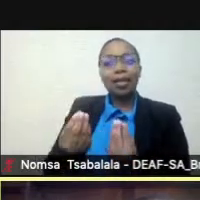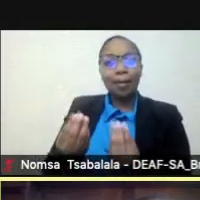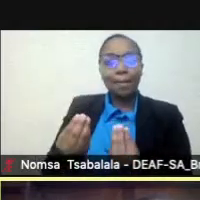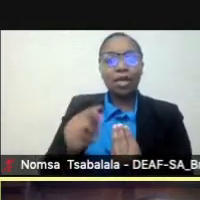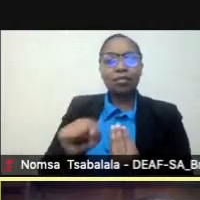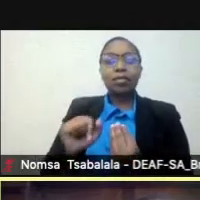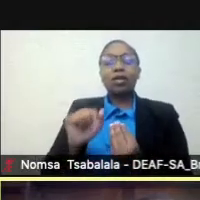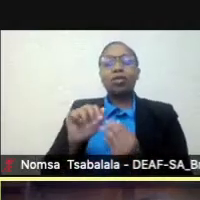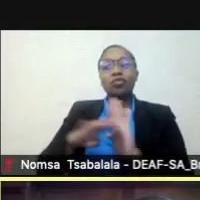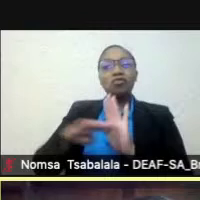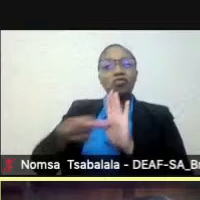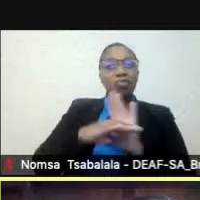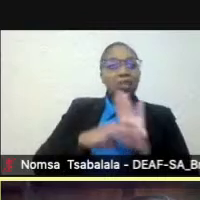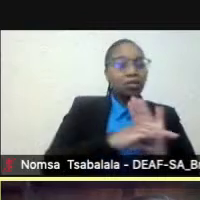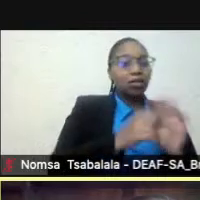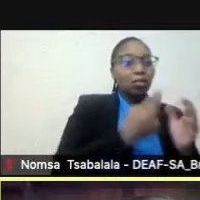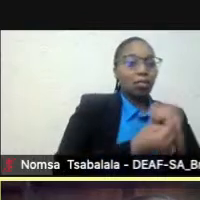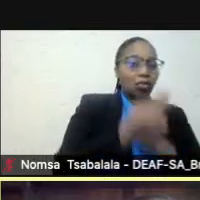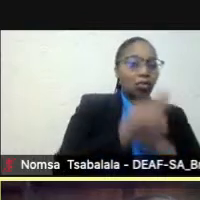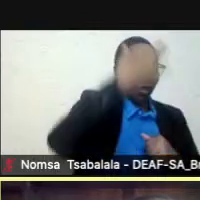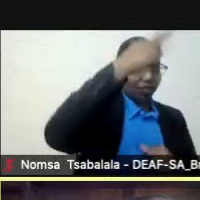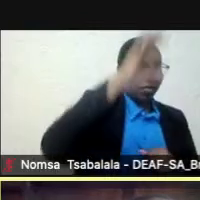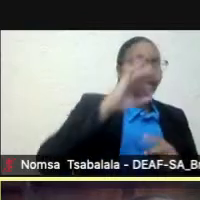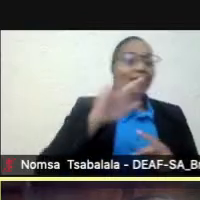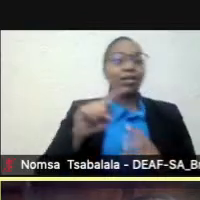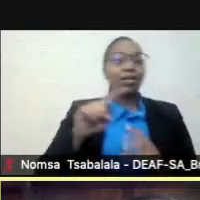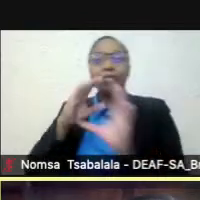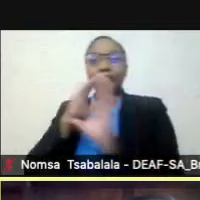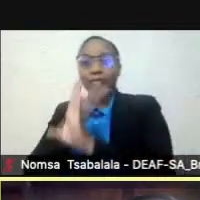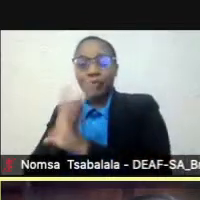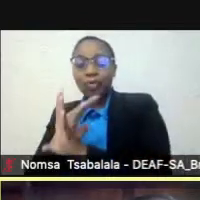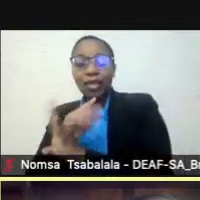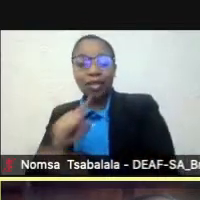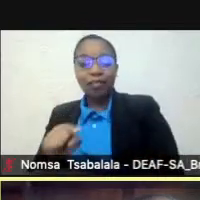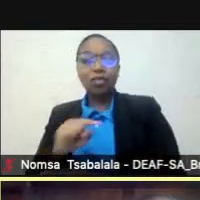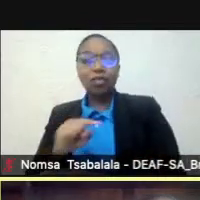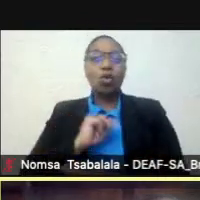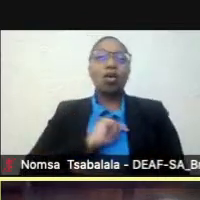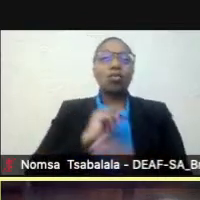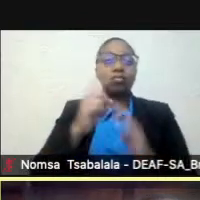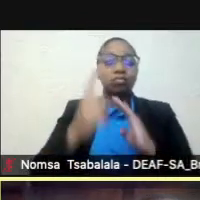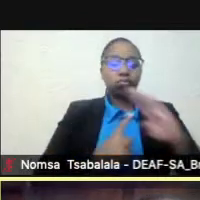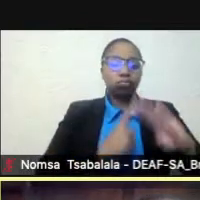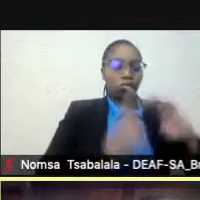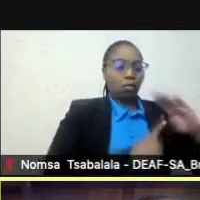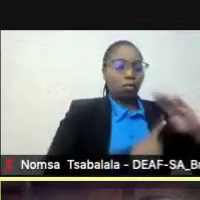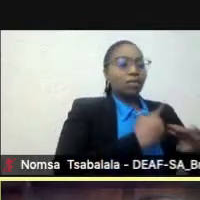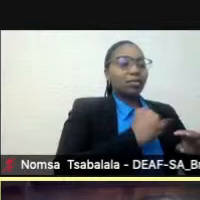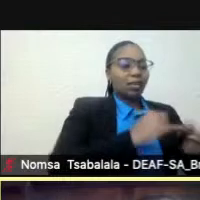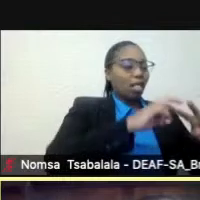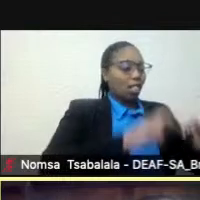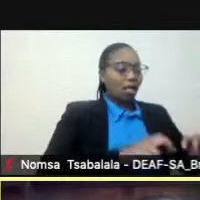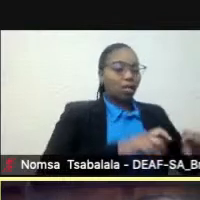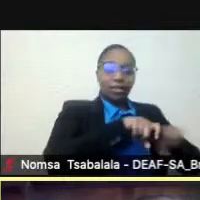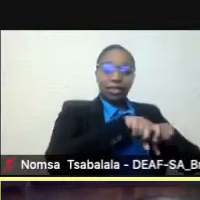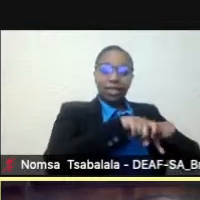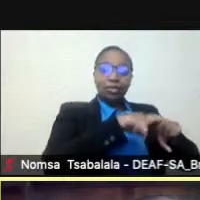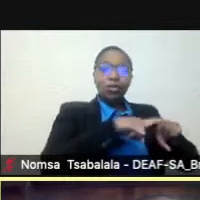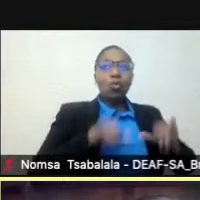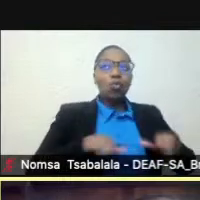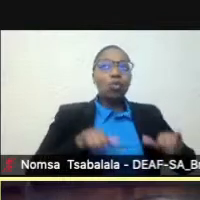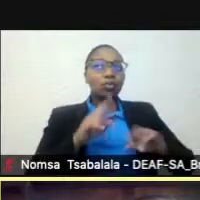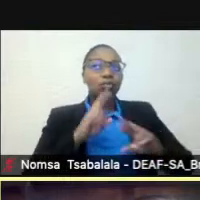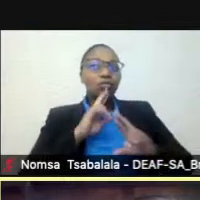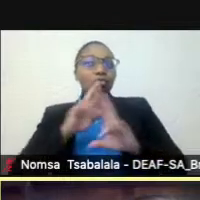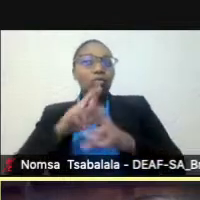private to also then accommodate patients who are under investigation, because majority of the patients who come into our hospitals that